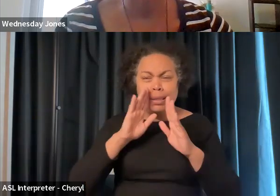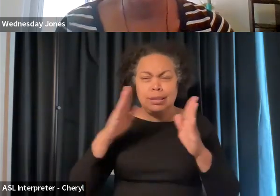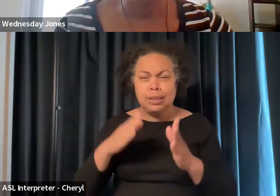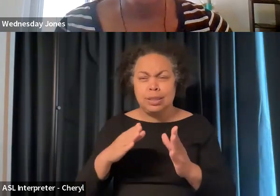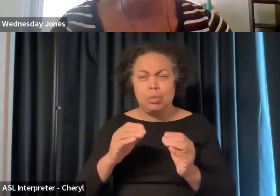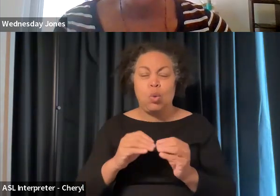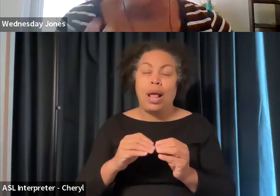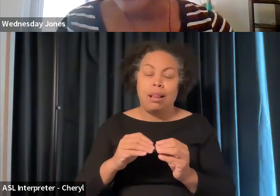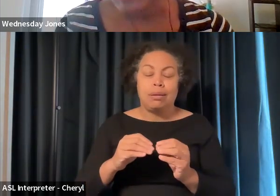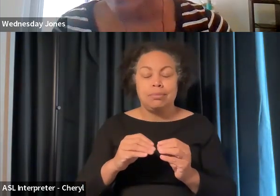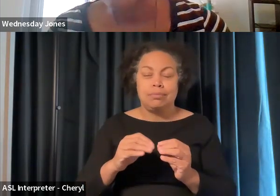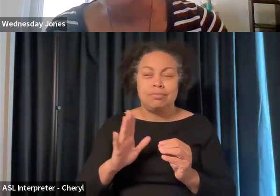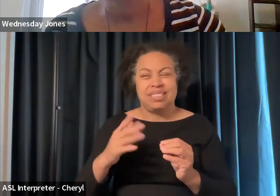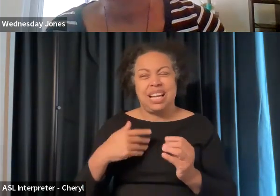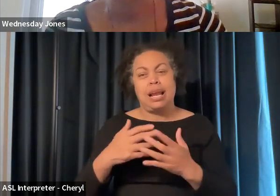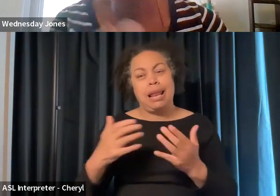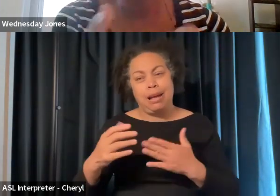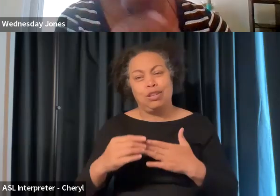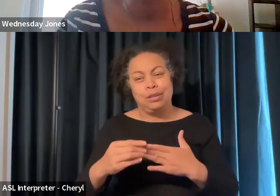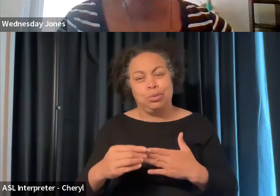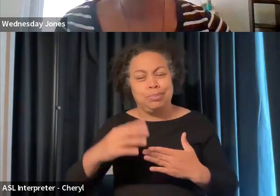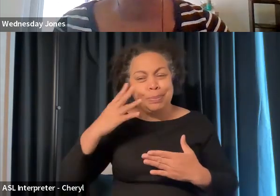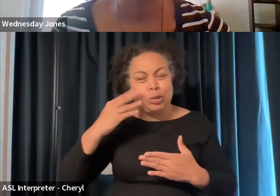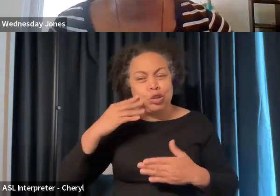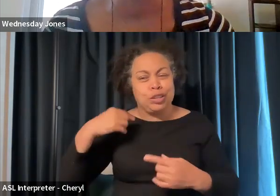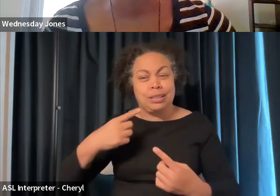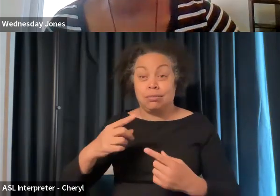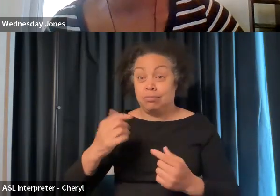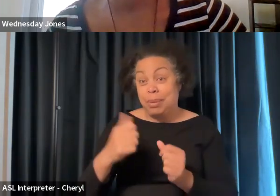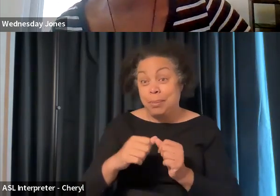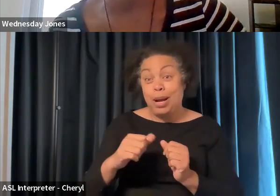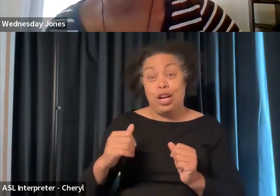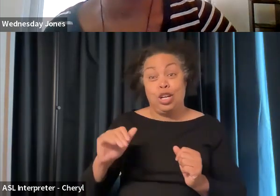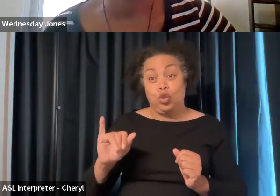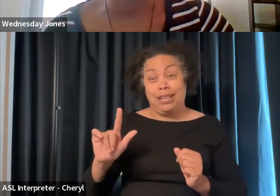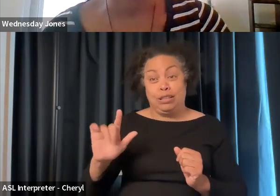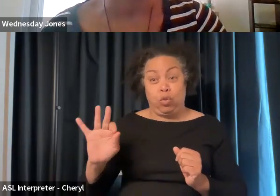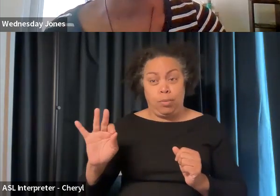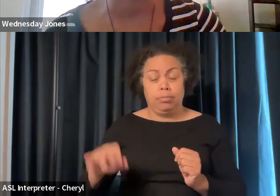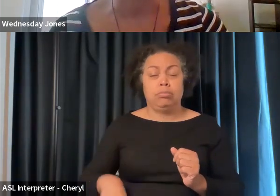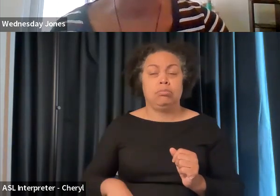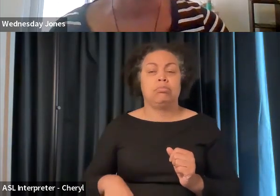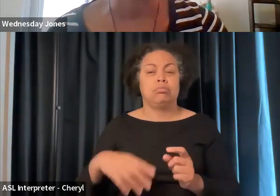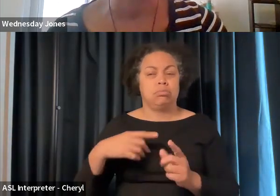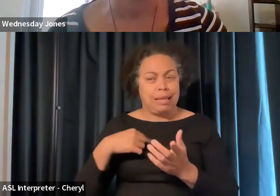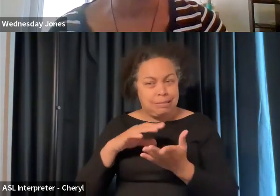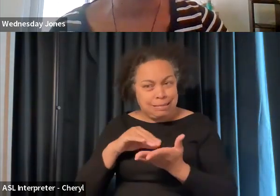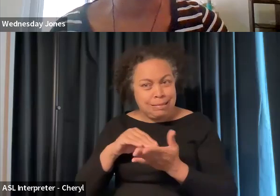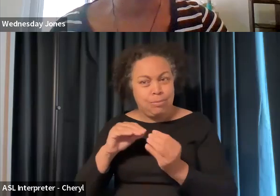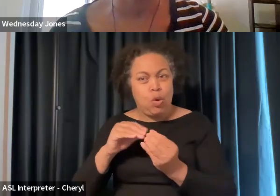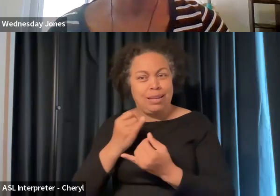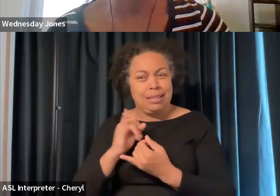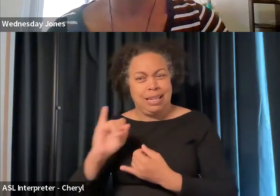well, I guess I've had a lot of leadership experience. So I've just mentioned the Youth Leadership Forum, and that's where I learned a lot about independent living for the first time and